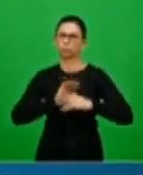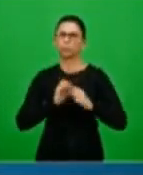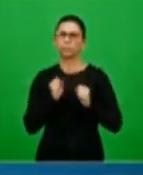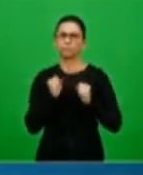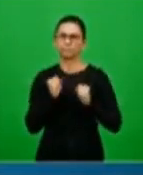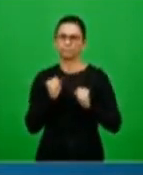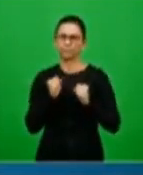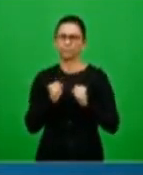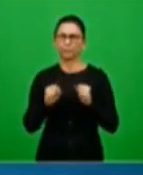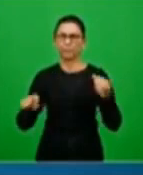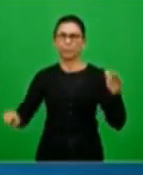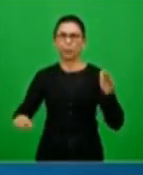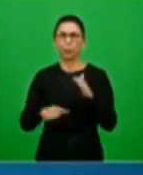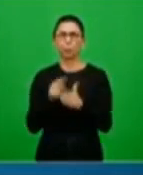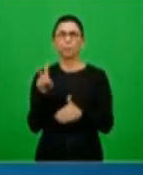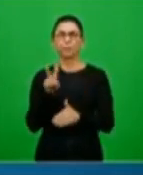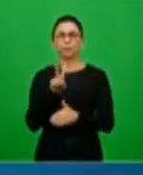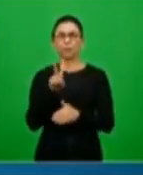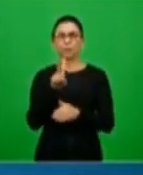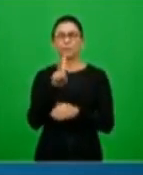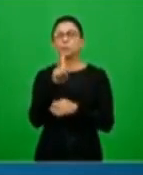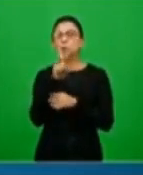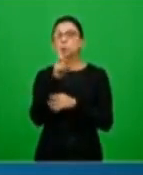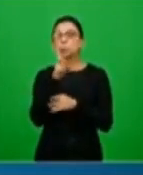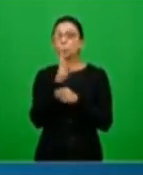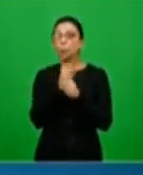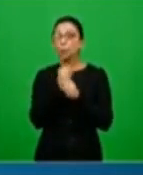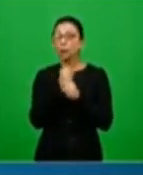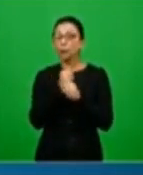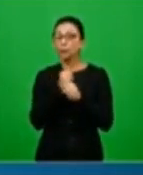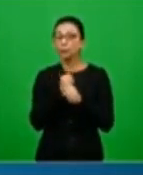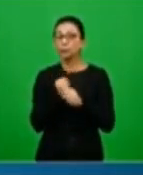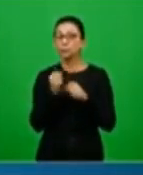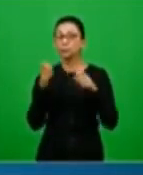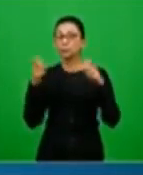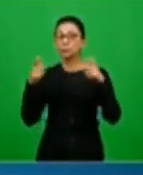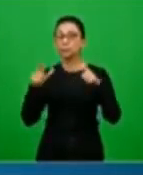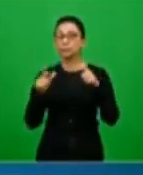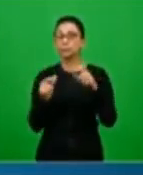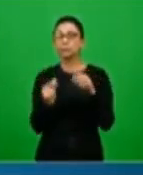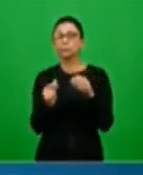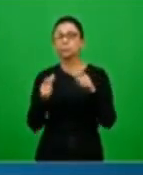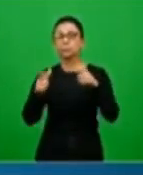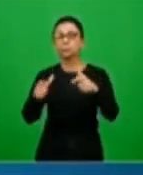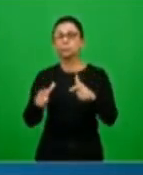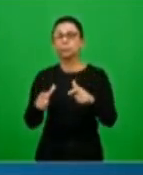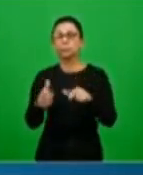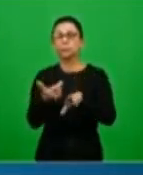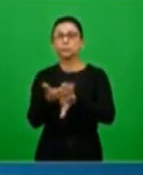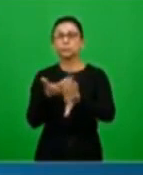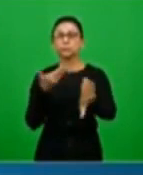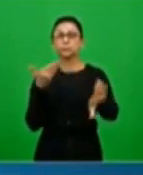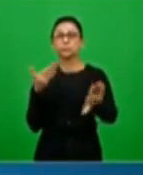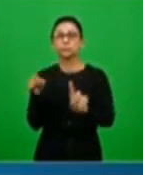priest, he could enter once a year in a place called Holy of Holies.